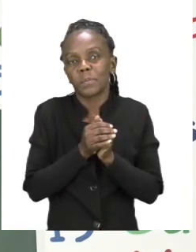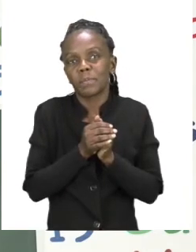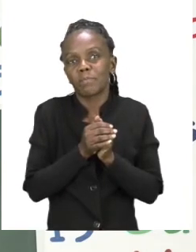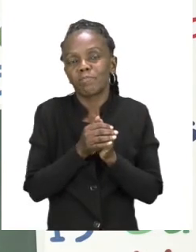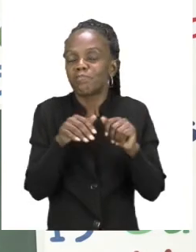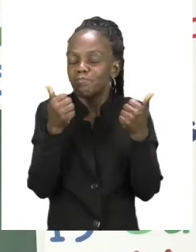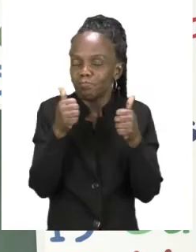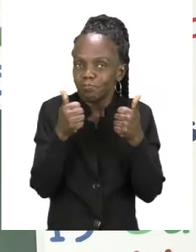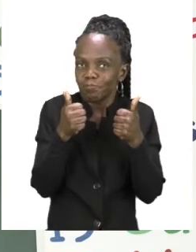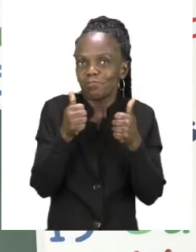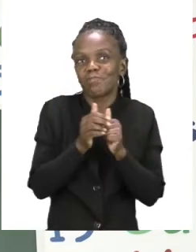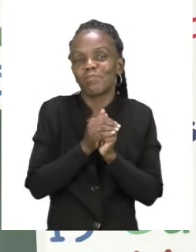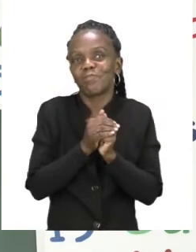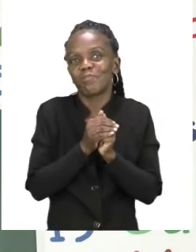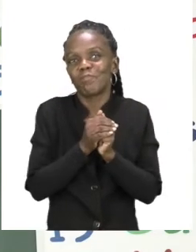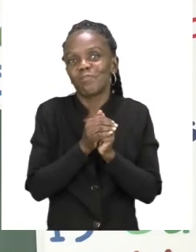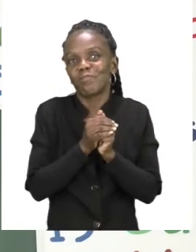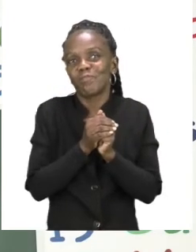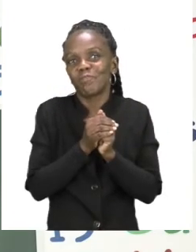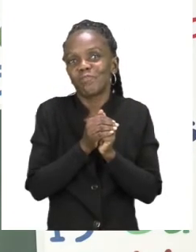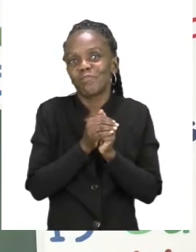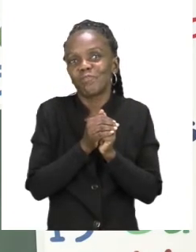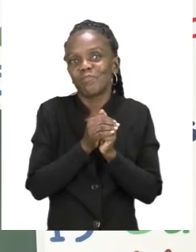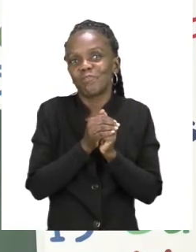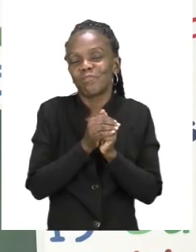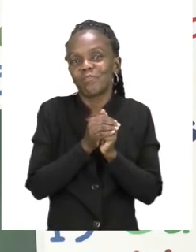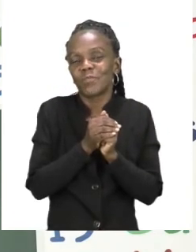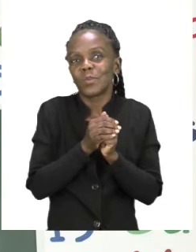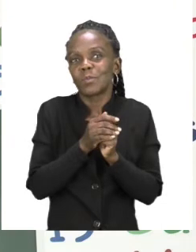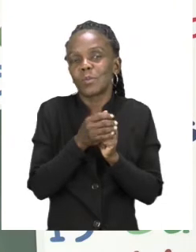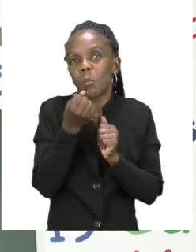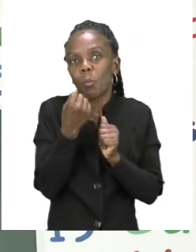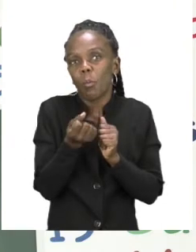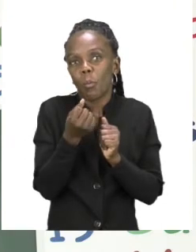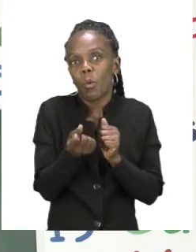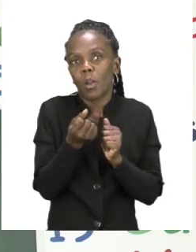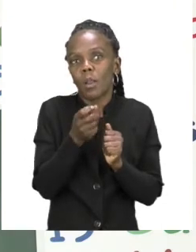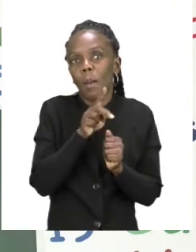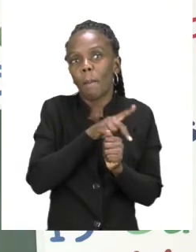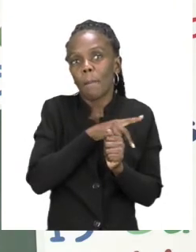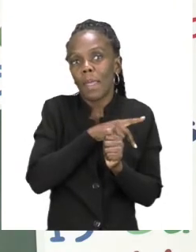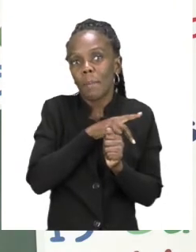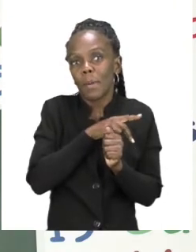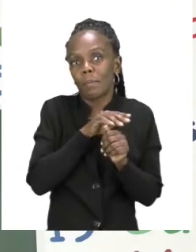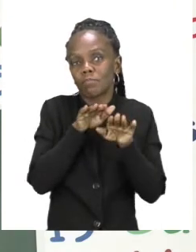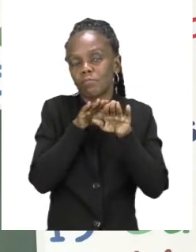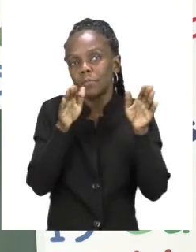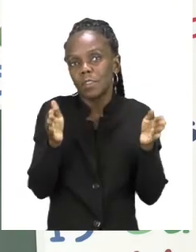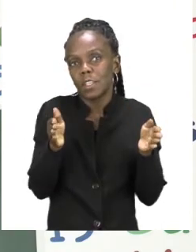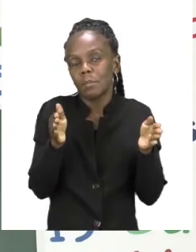Well done. If you said the purple ball is above